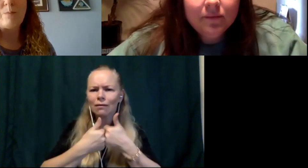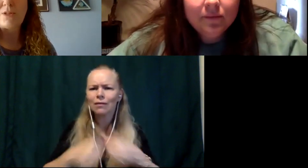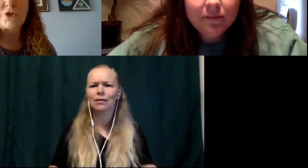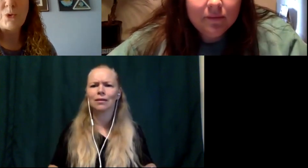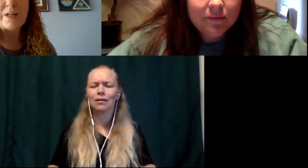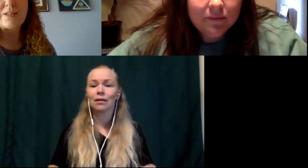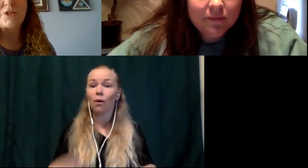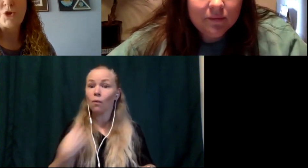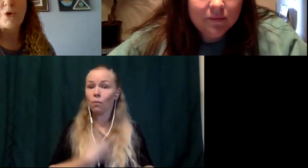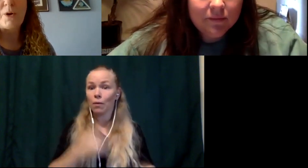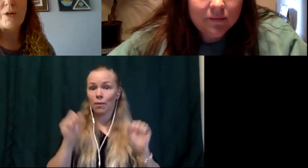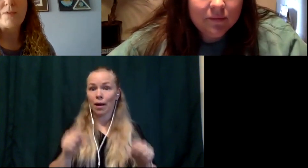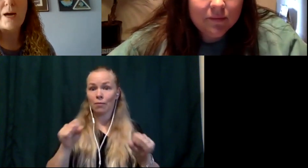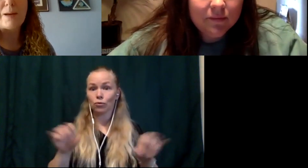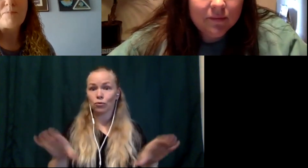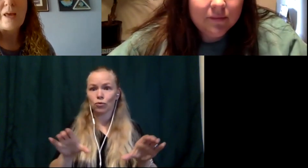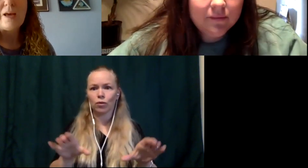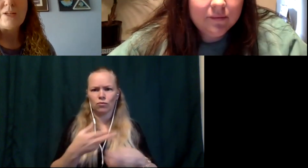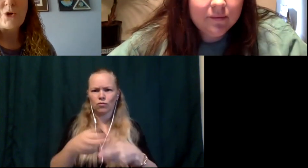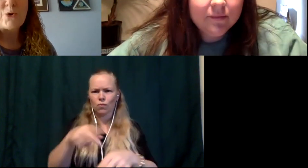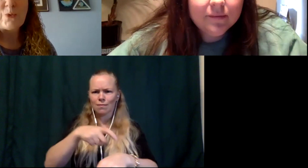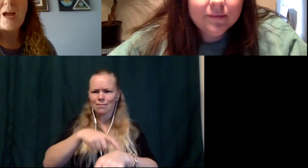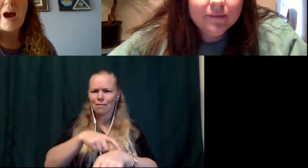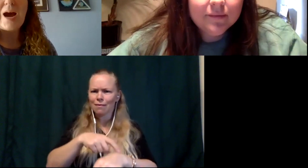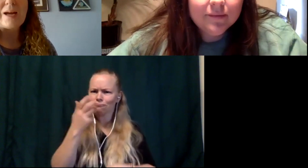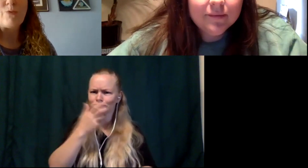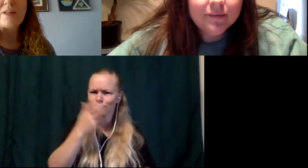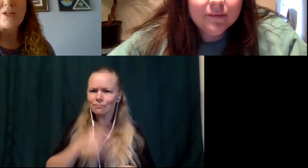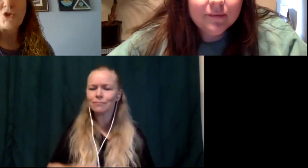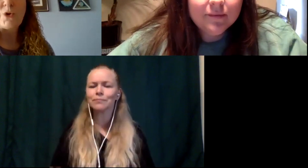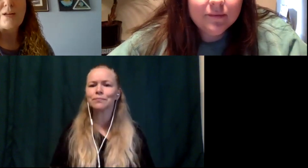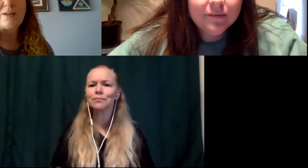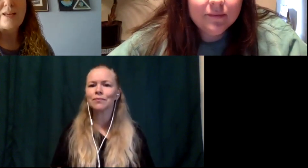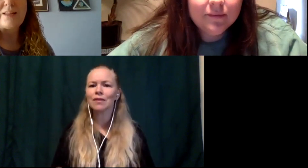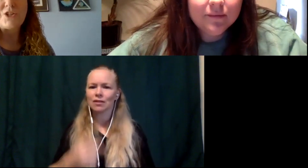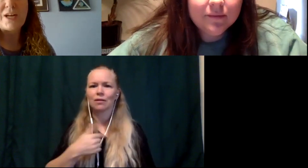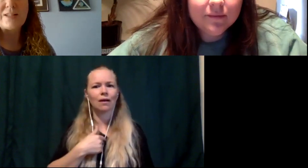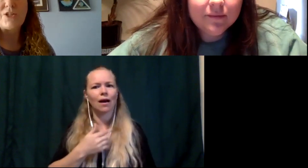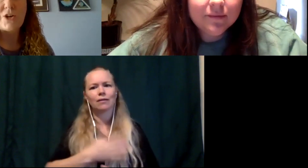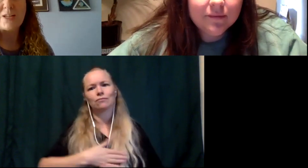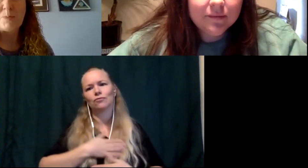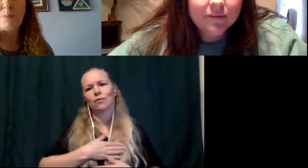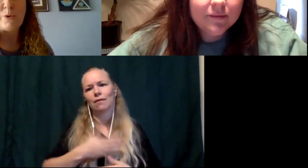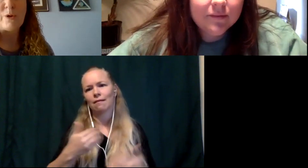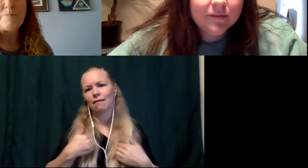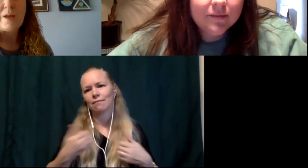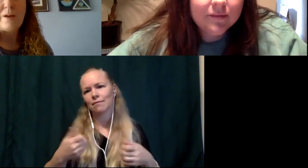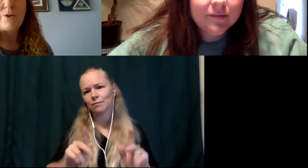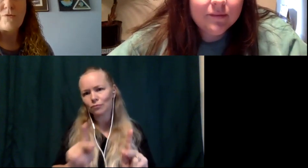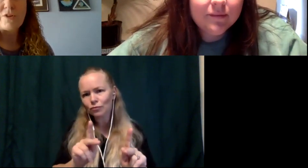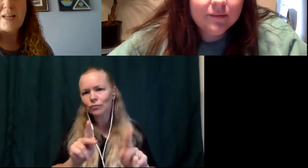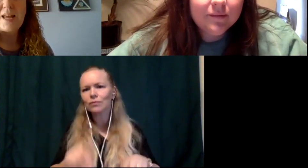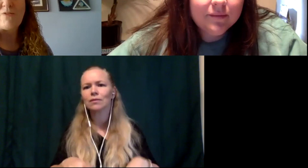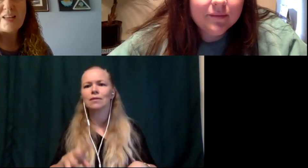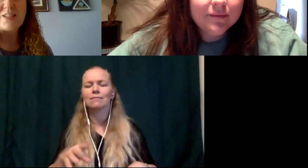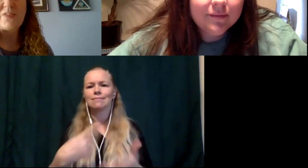were in such a short period of time. So I really enjoyed getting the chance to talk to people, you